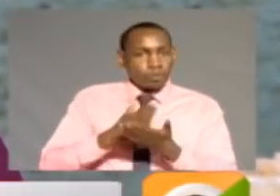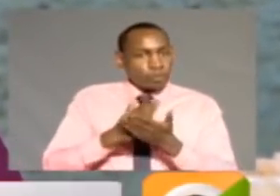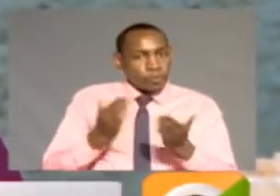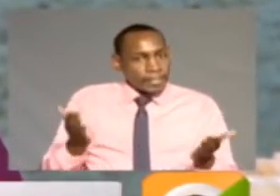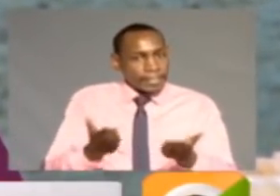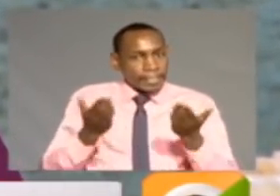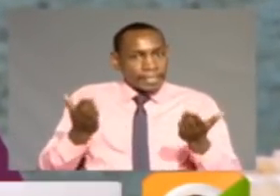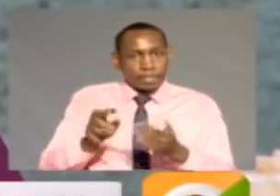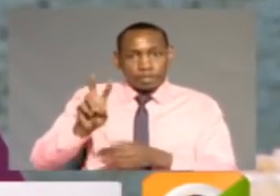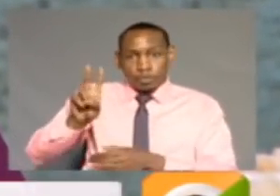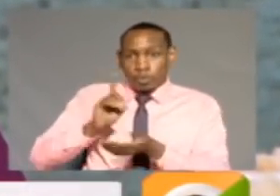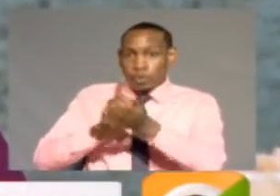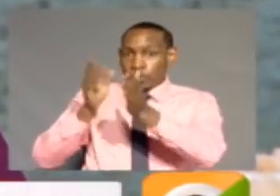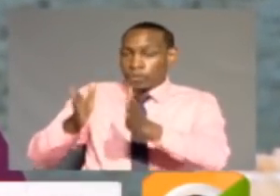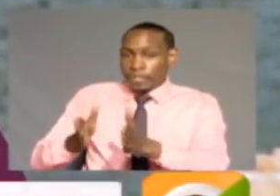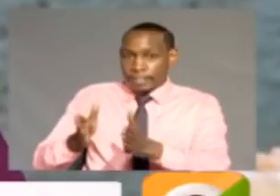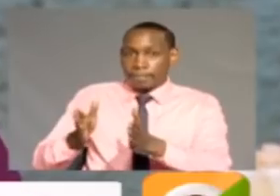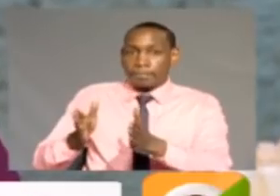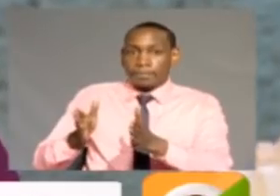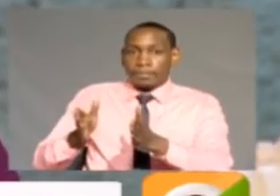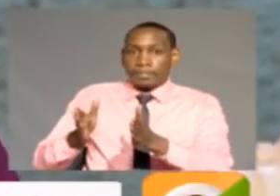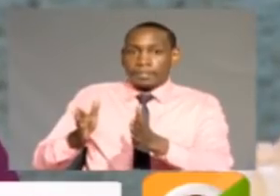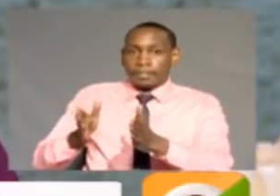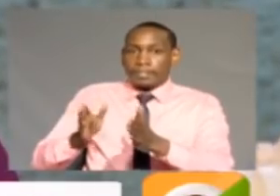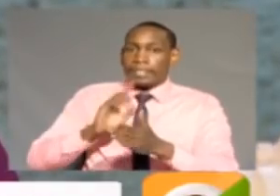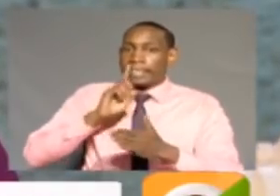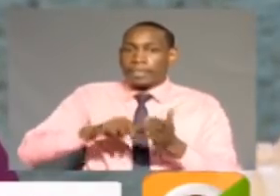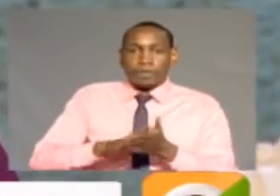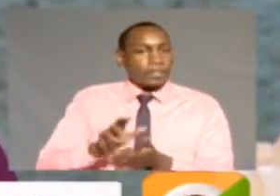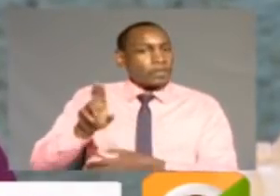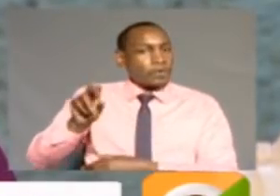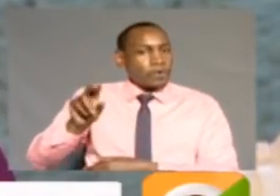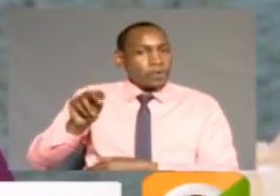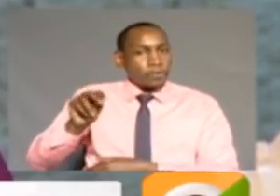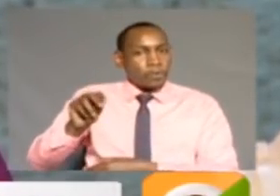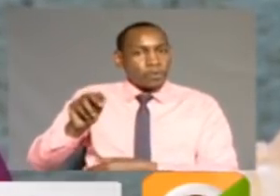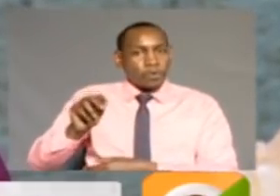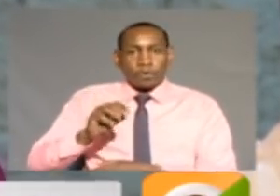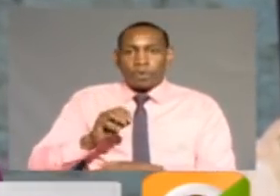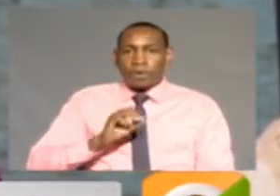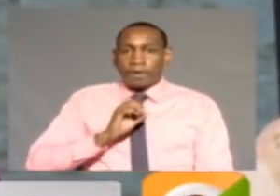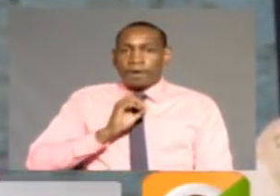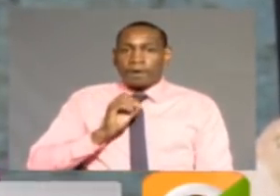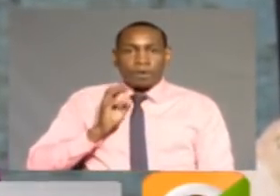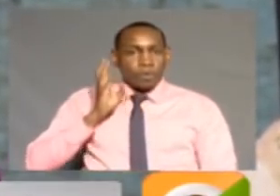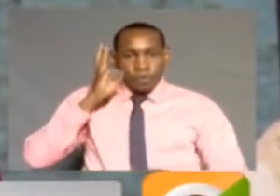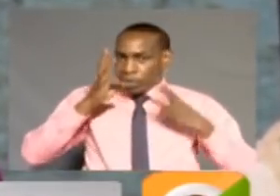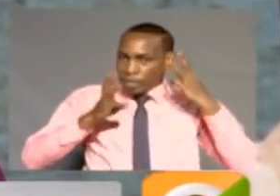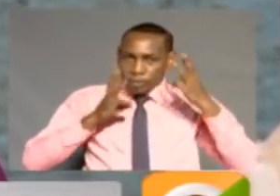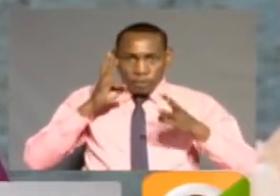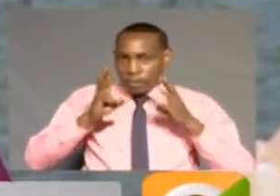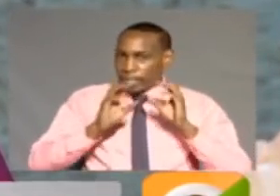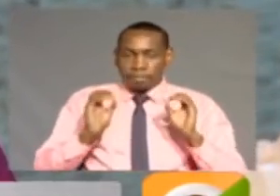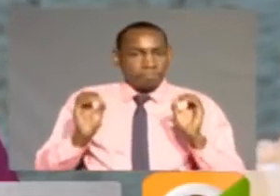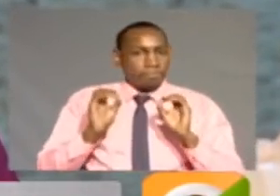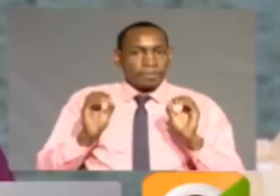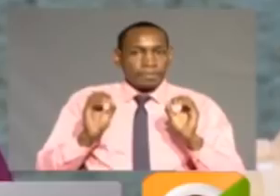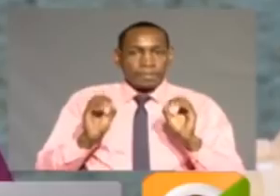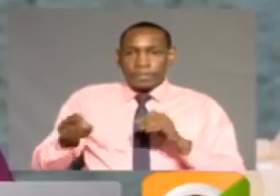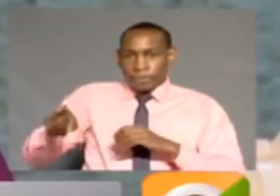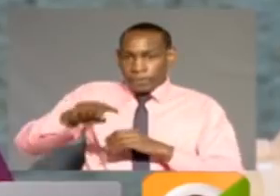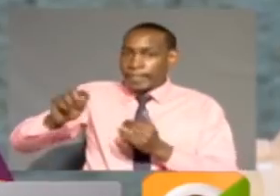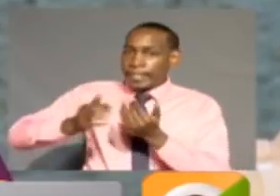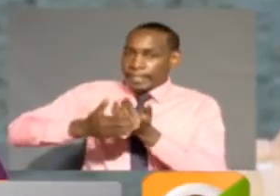and there were two doctors. And they said, no, you should not panic about this. We are going to treat